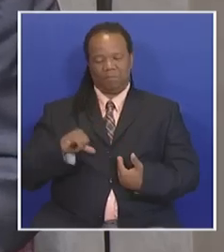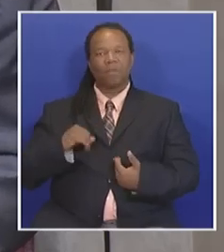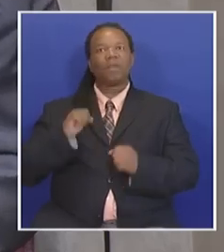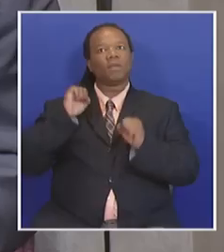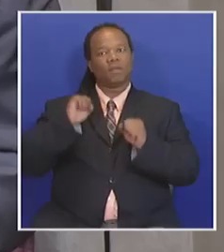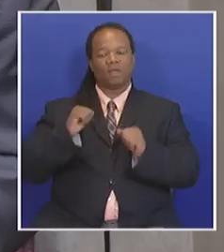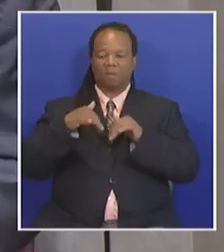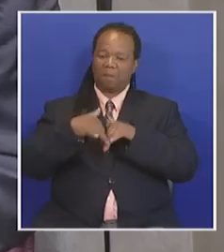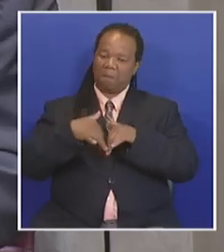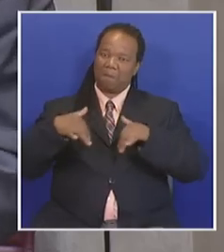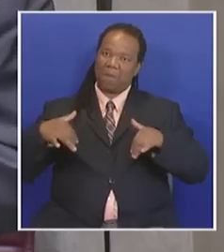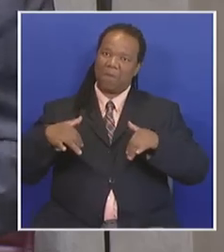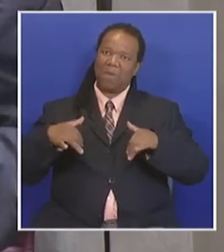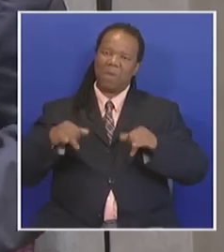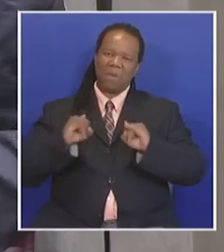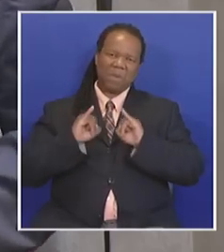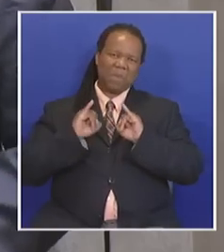evil system and